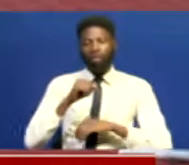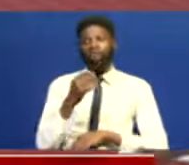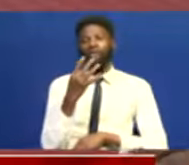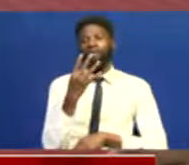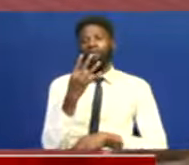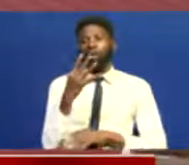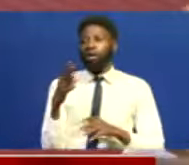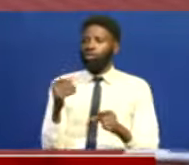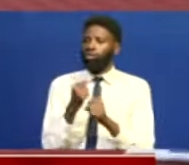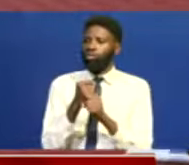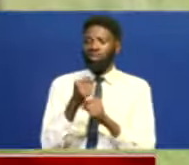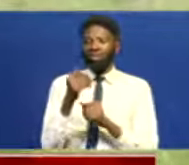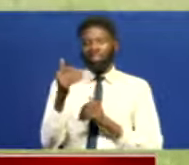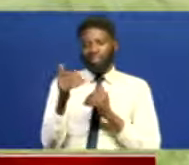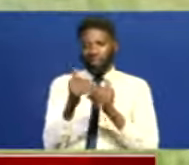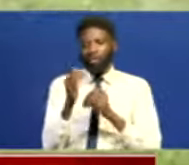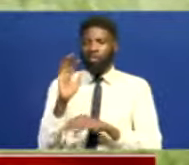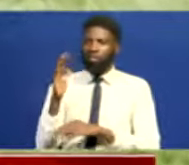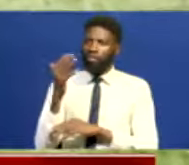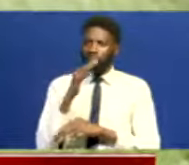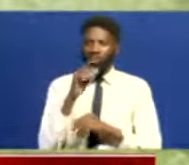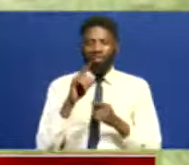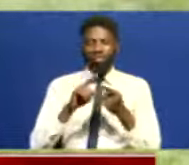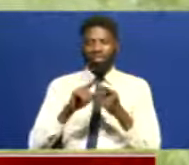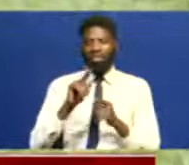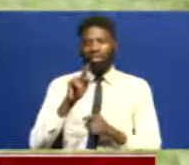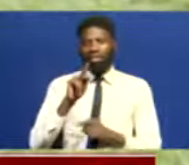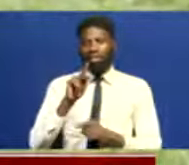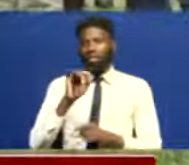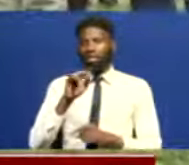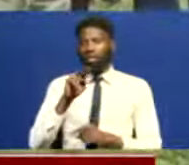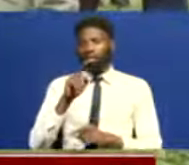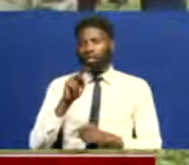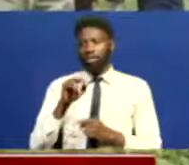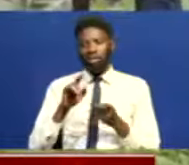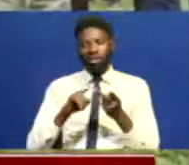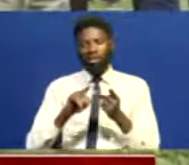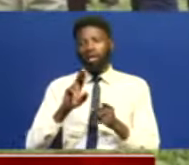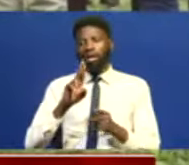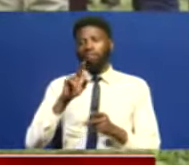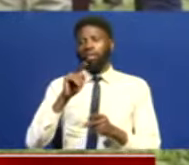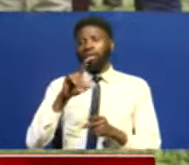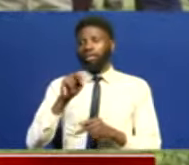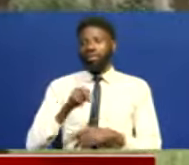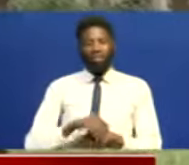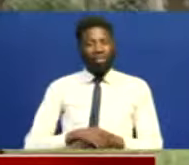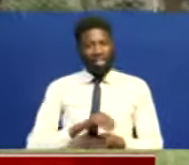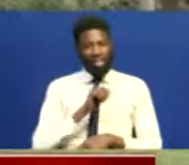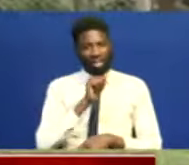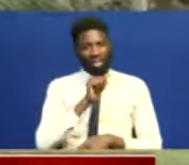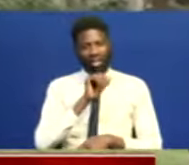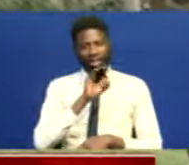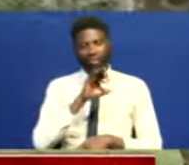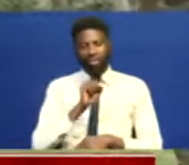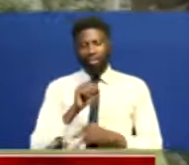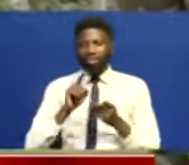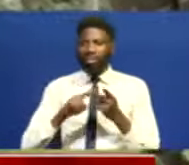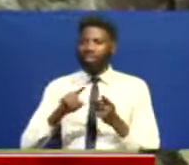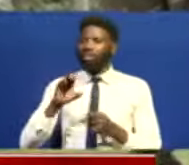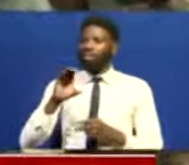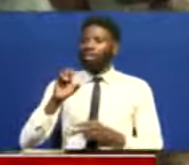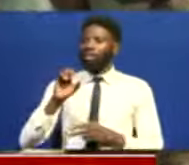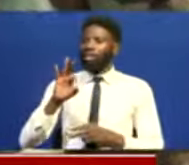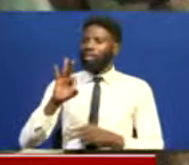forest ecosystem of Kereta, Kinale, Ragia, Kieni, and Uplands. AFS and CFS will also work together on the maintenance of the forest